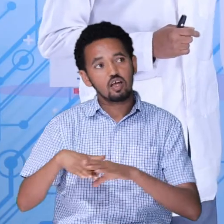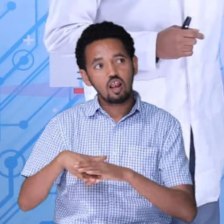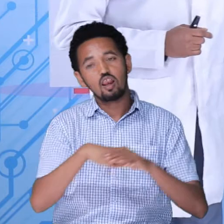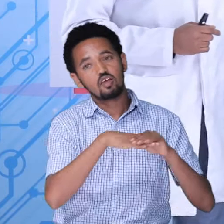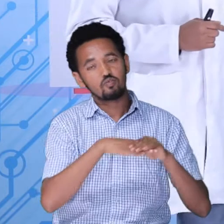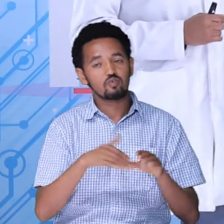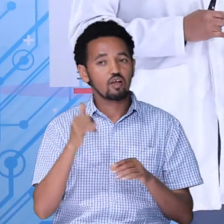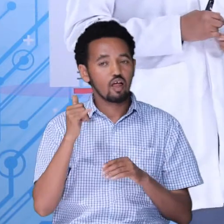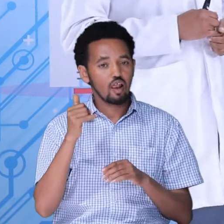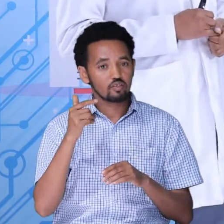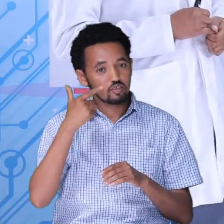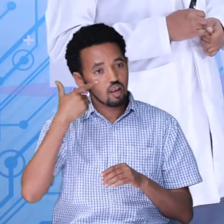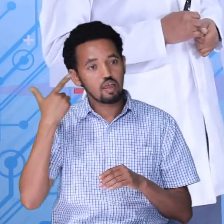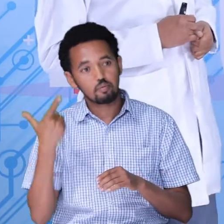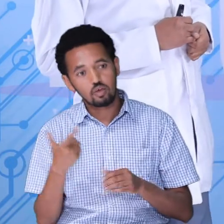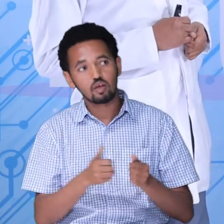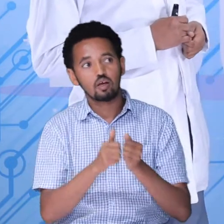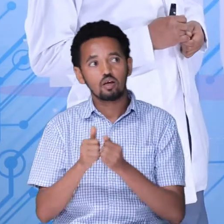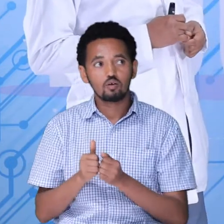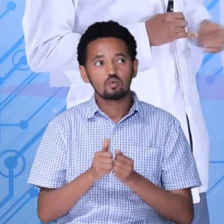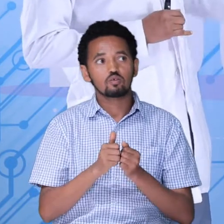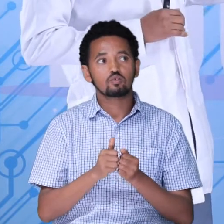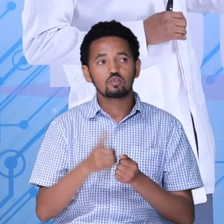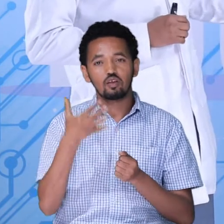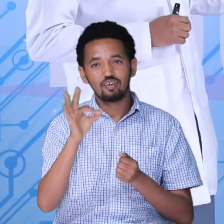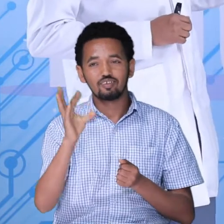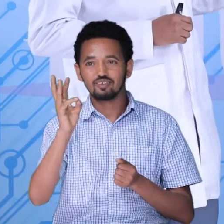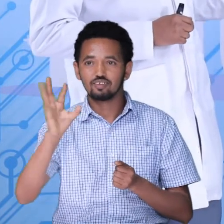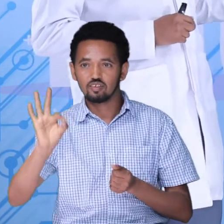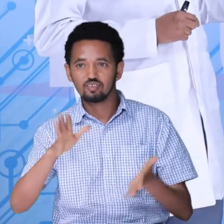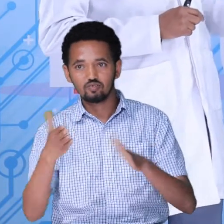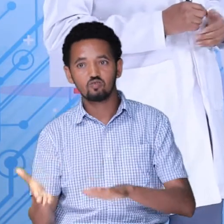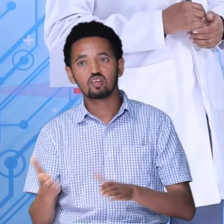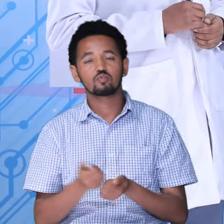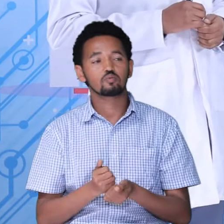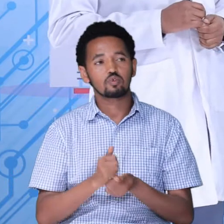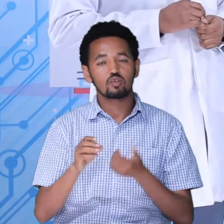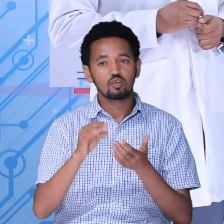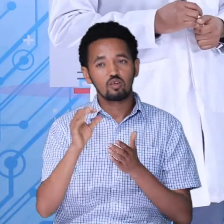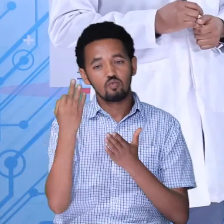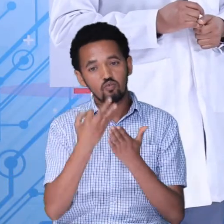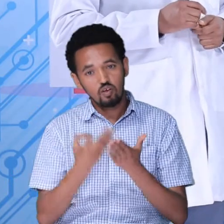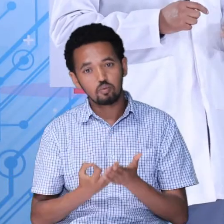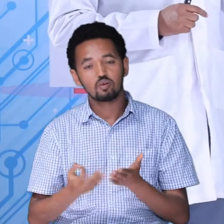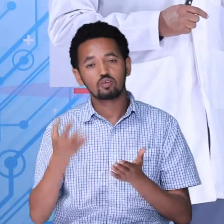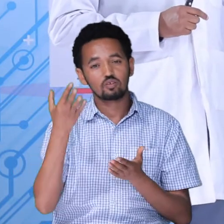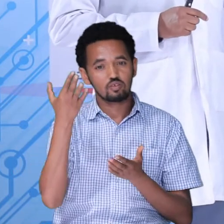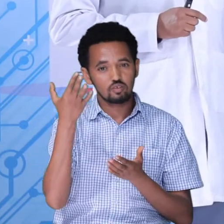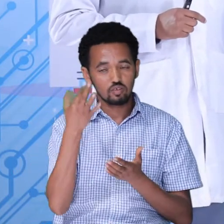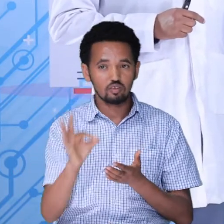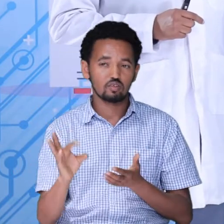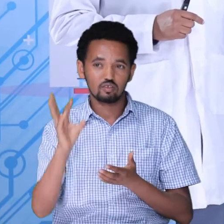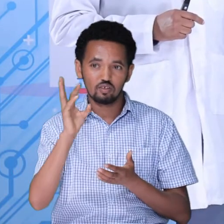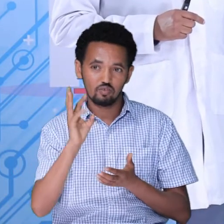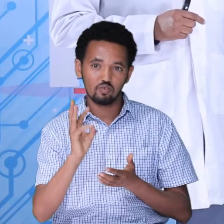Libya 1969 up to his death. The other one, in February 1971,